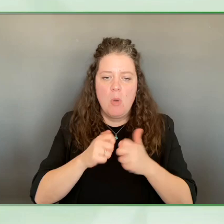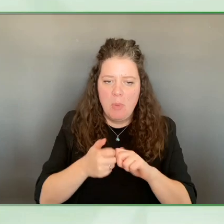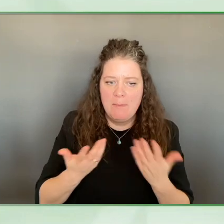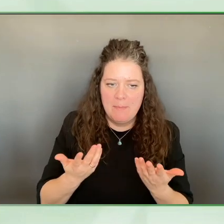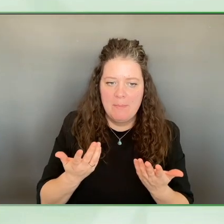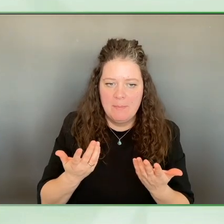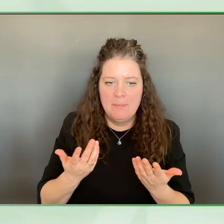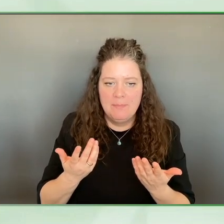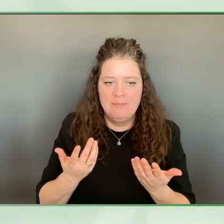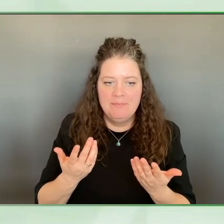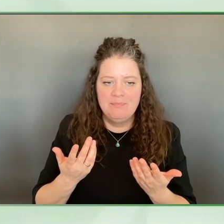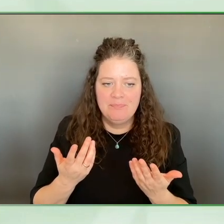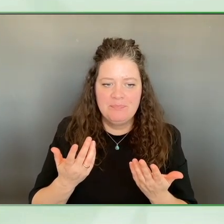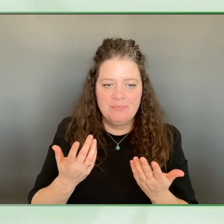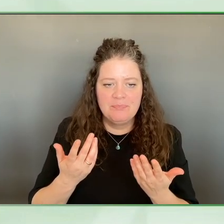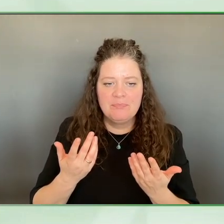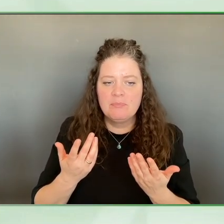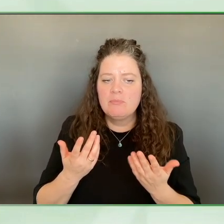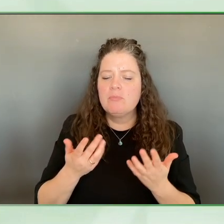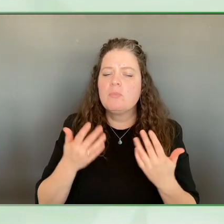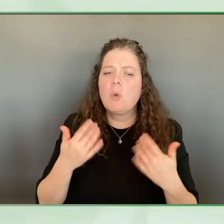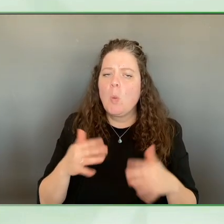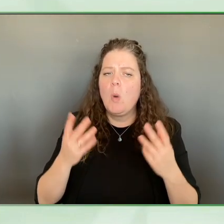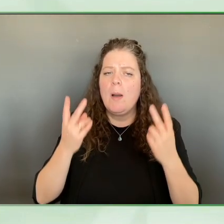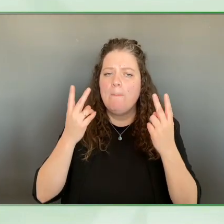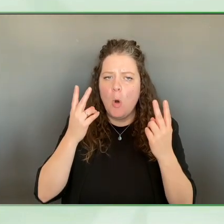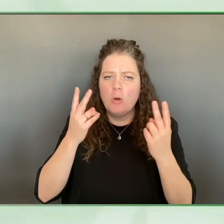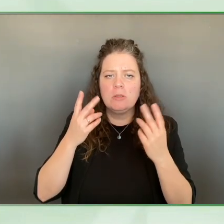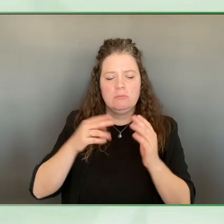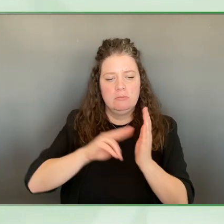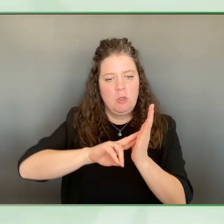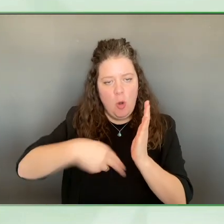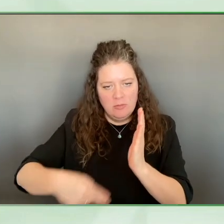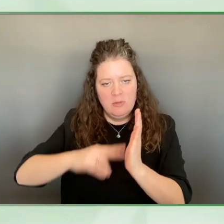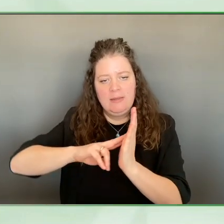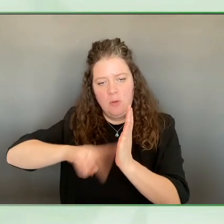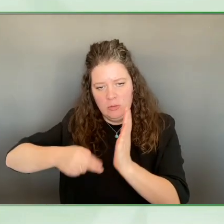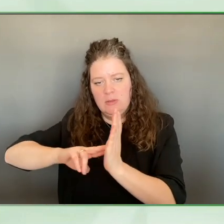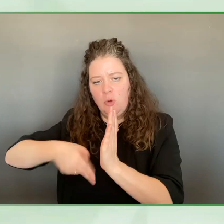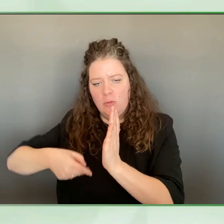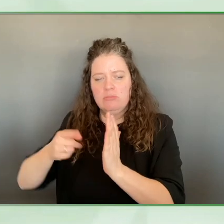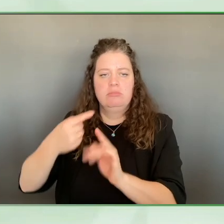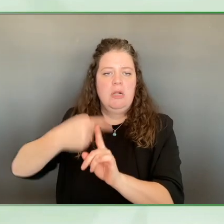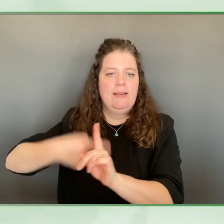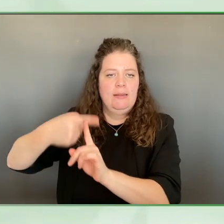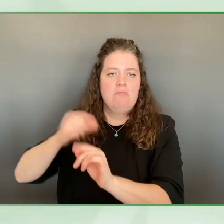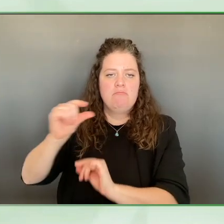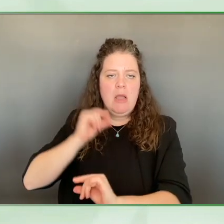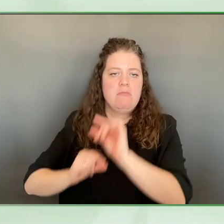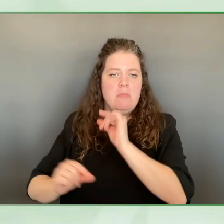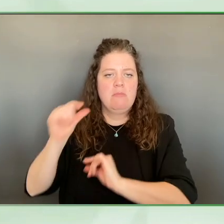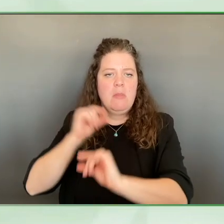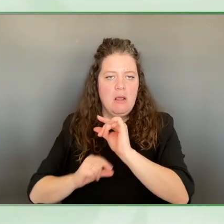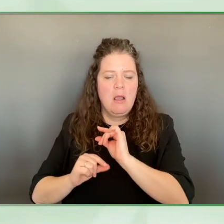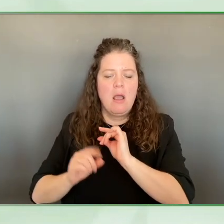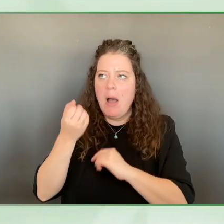they don't have a permanent job, they're going to be struggling to generate that income